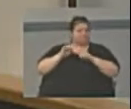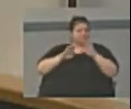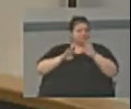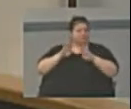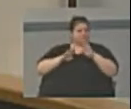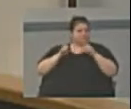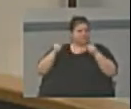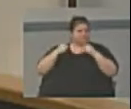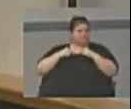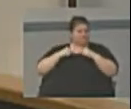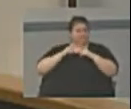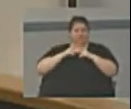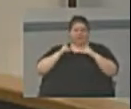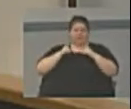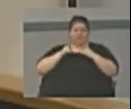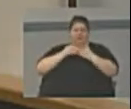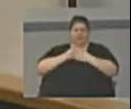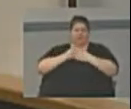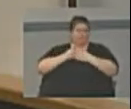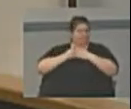very close